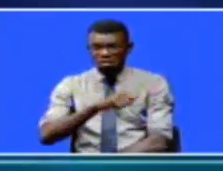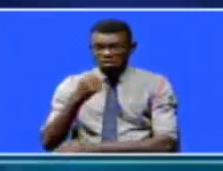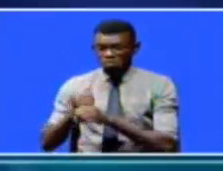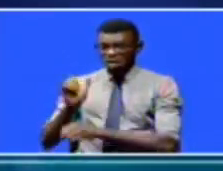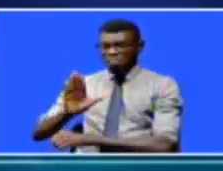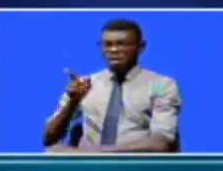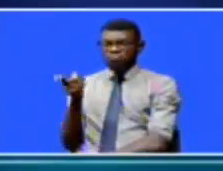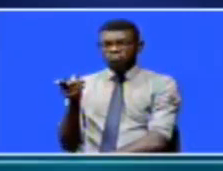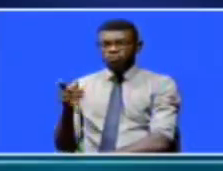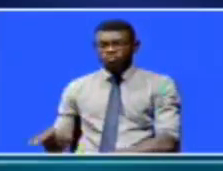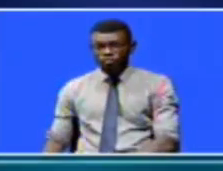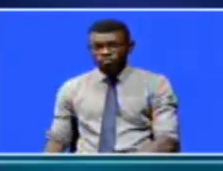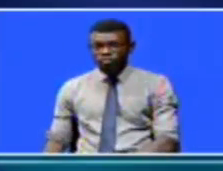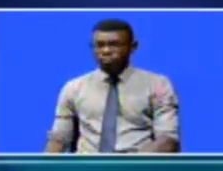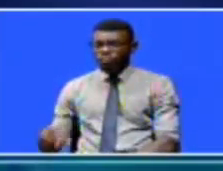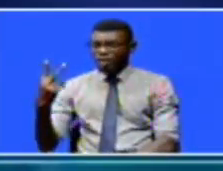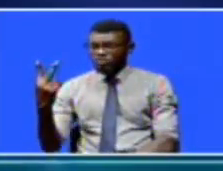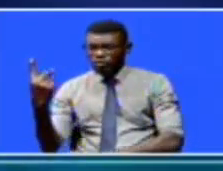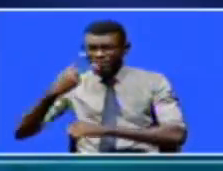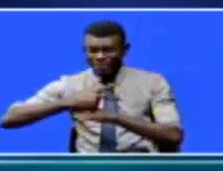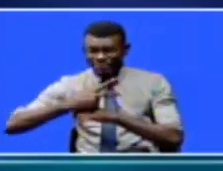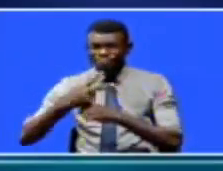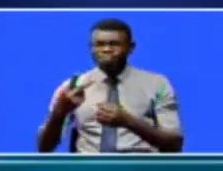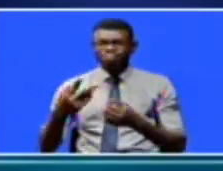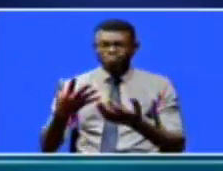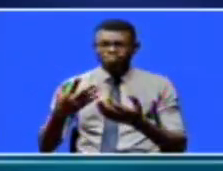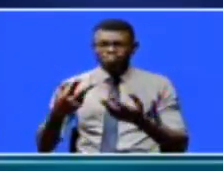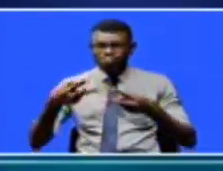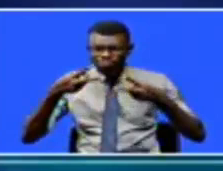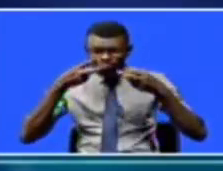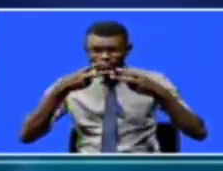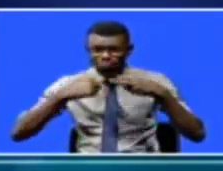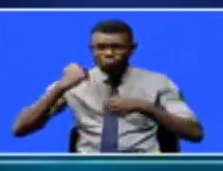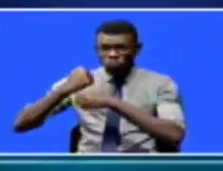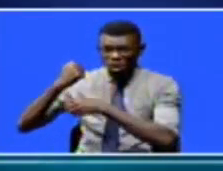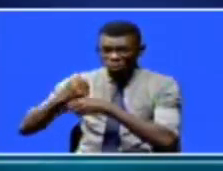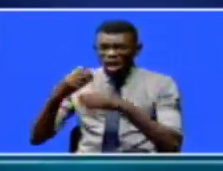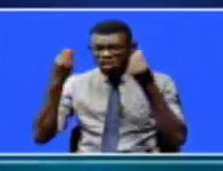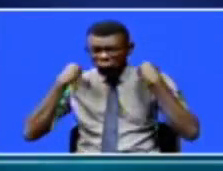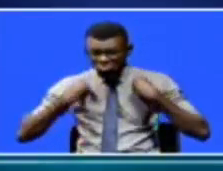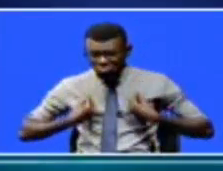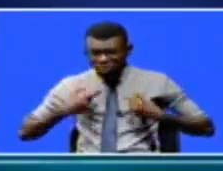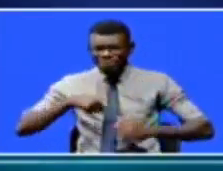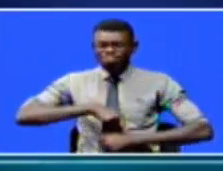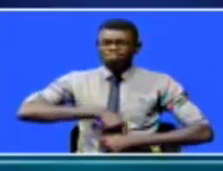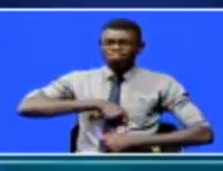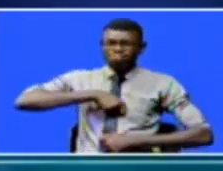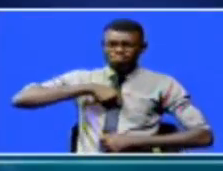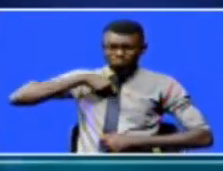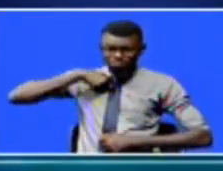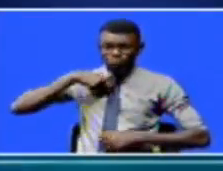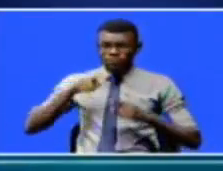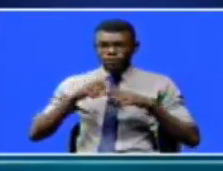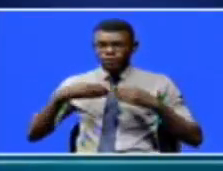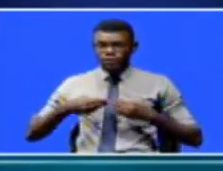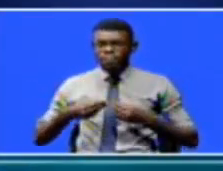It took her 2 good days to learn the proper procedure of donning and removing the personal protective gear, a